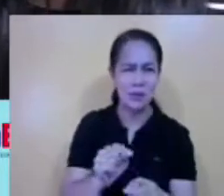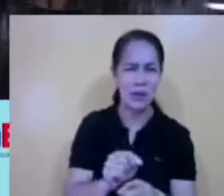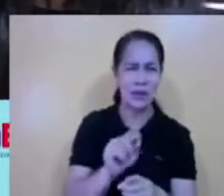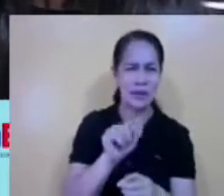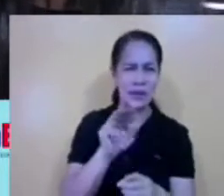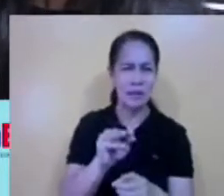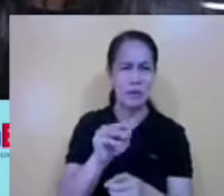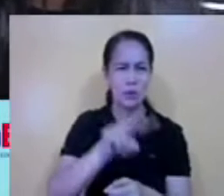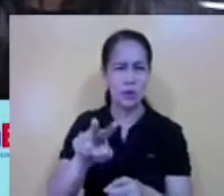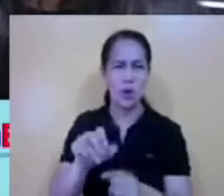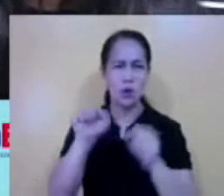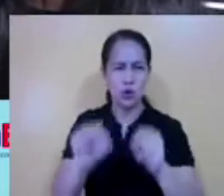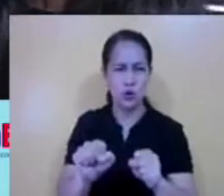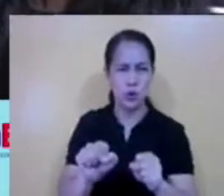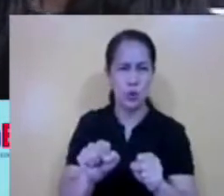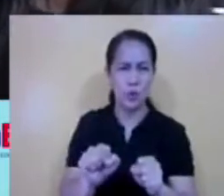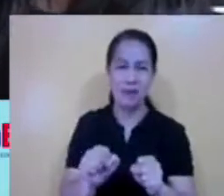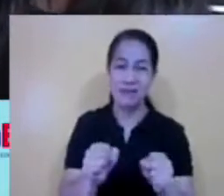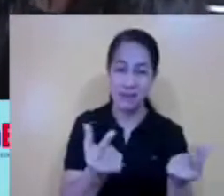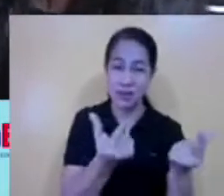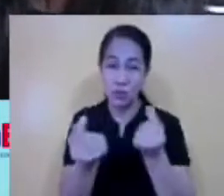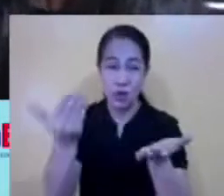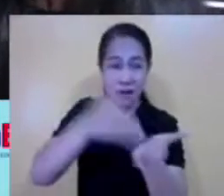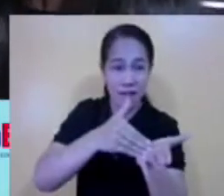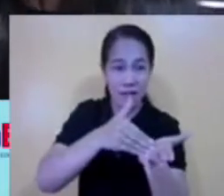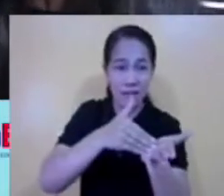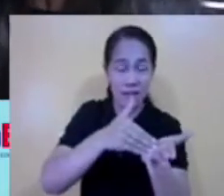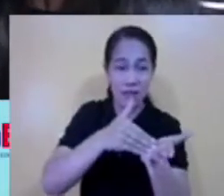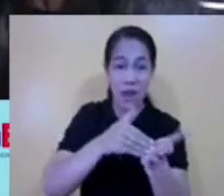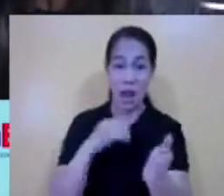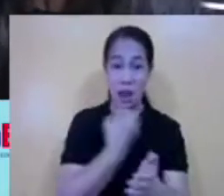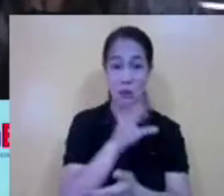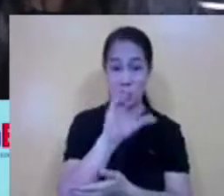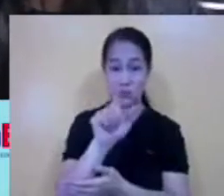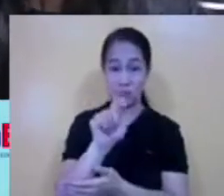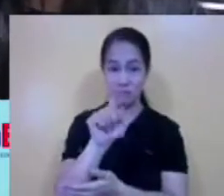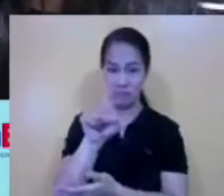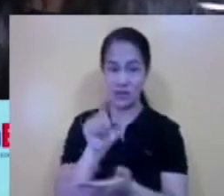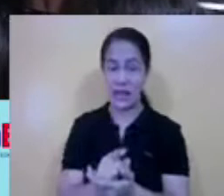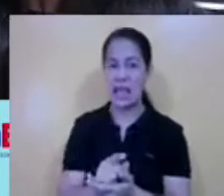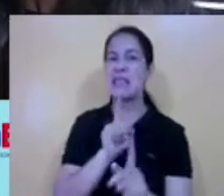we redo our COT1? The answer is yes, due to the different set of COIs or